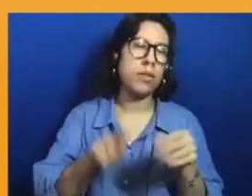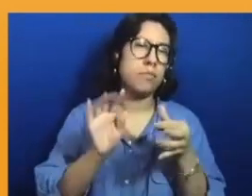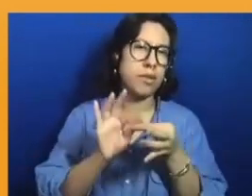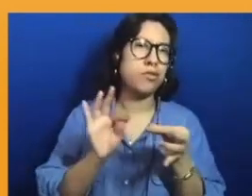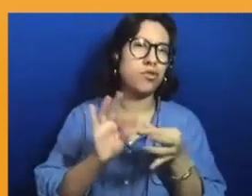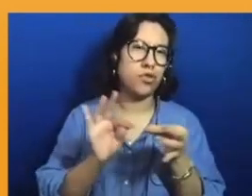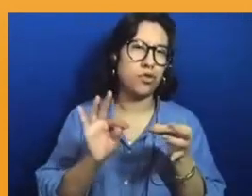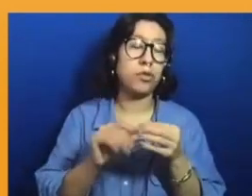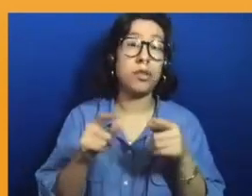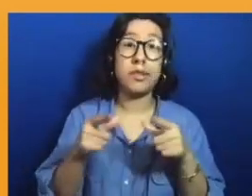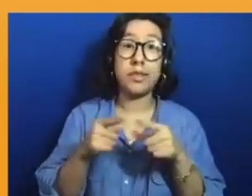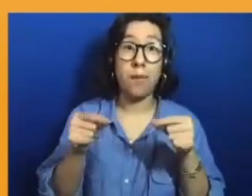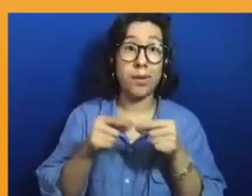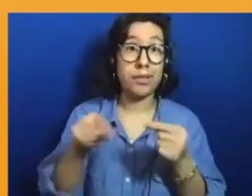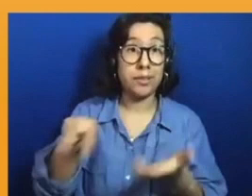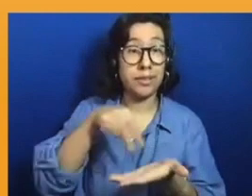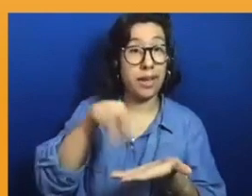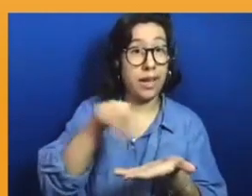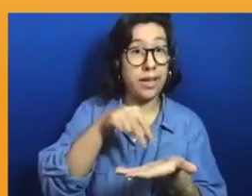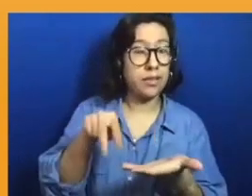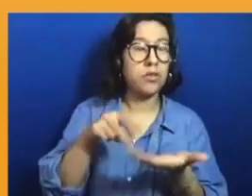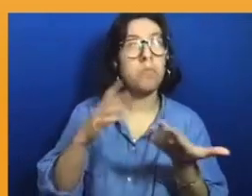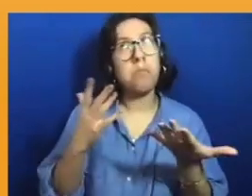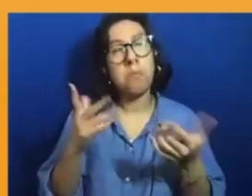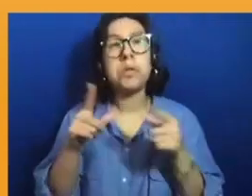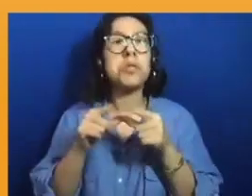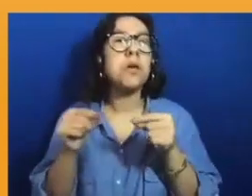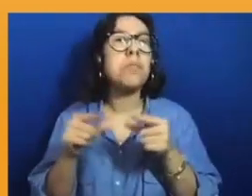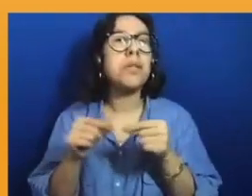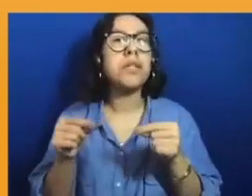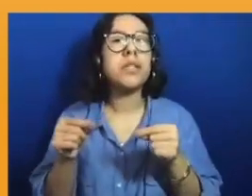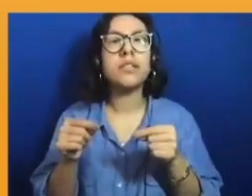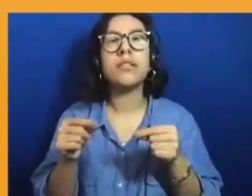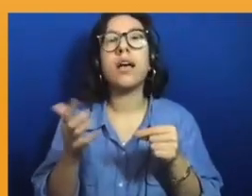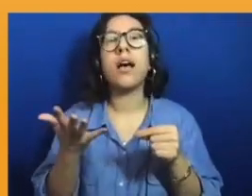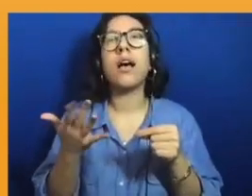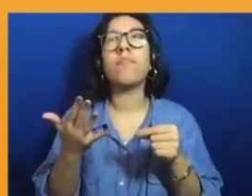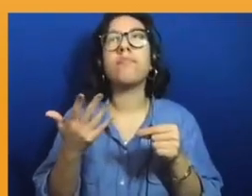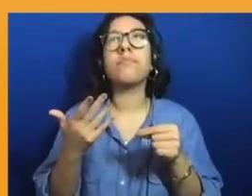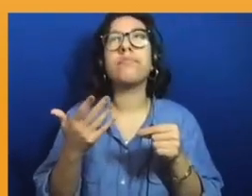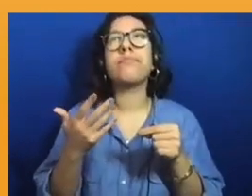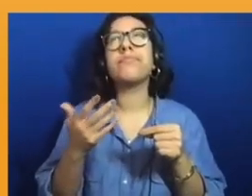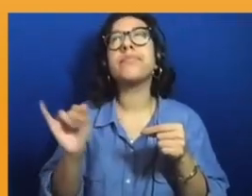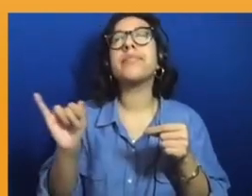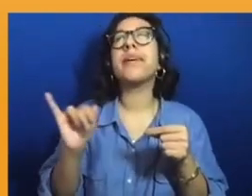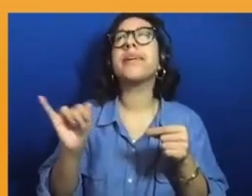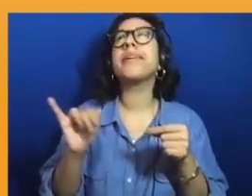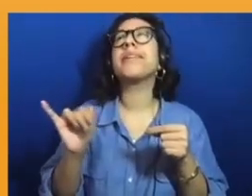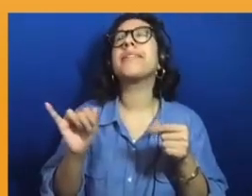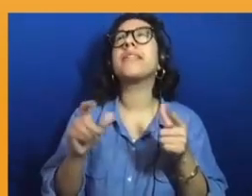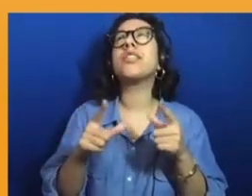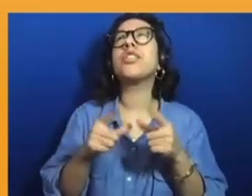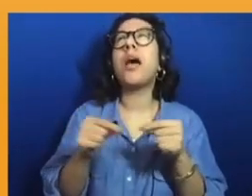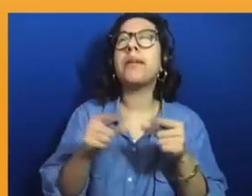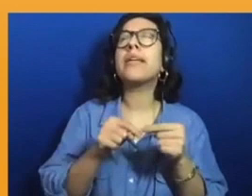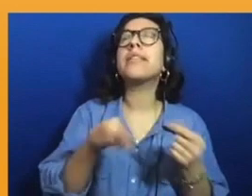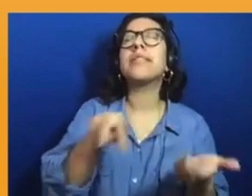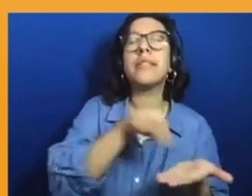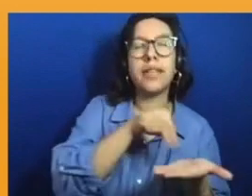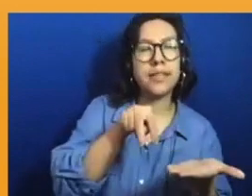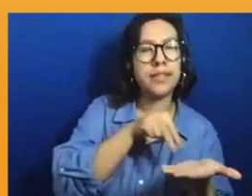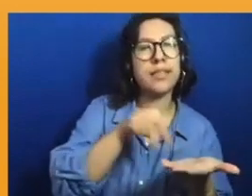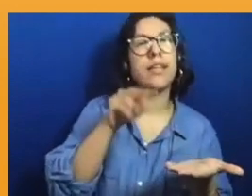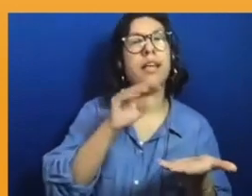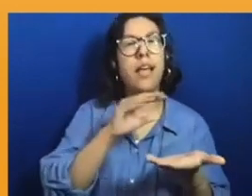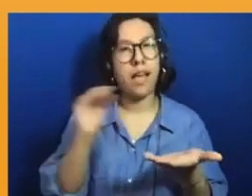in Japanese dancing, or Japanese, it's like Japanese dancing